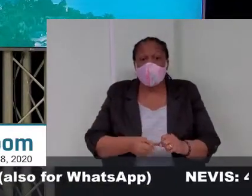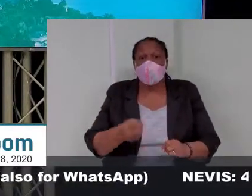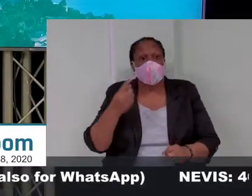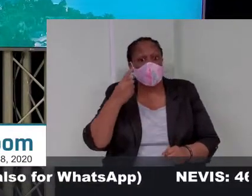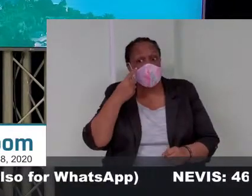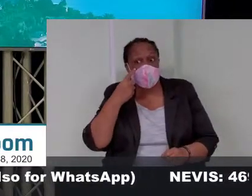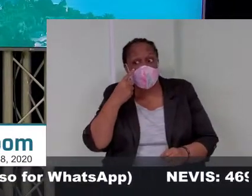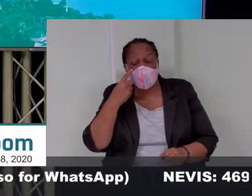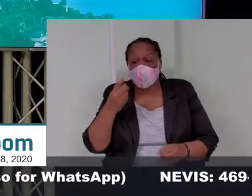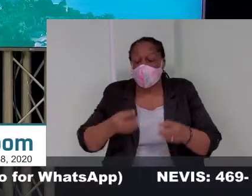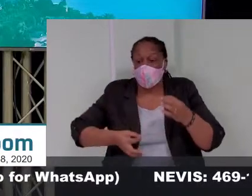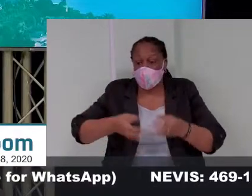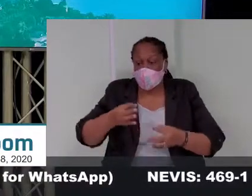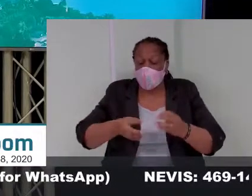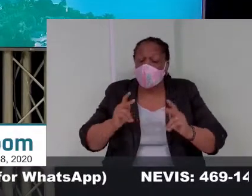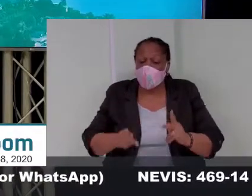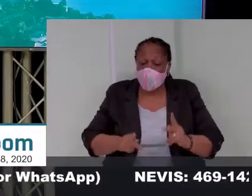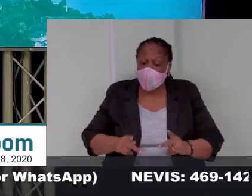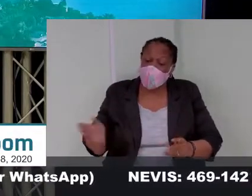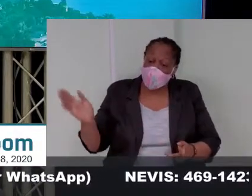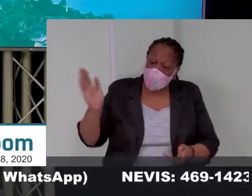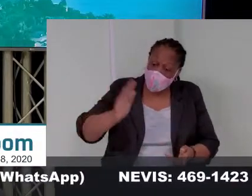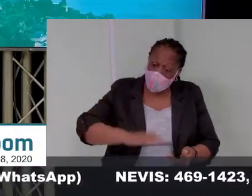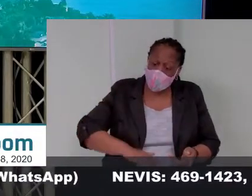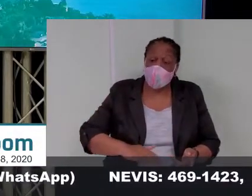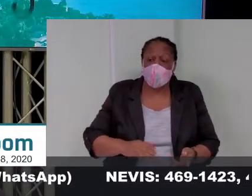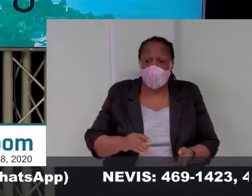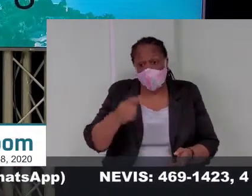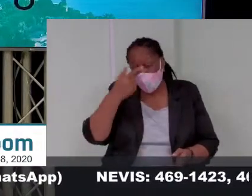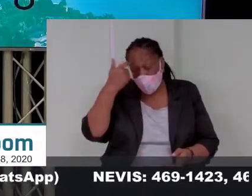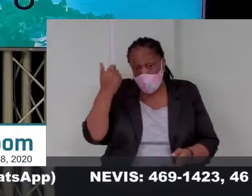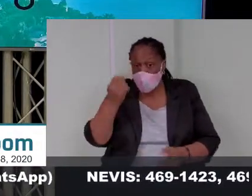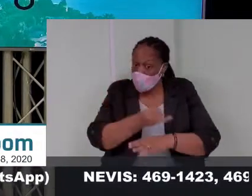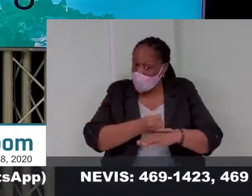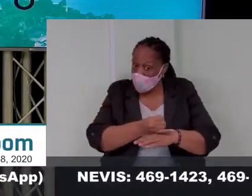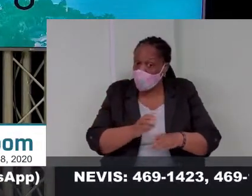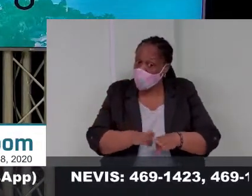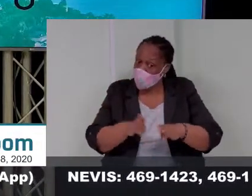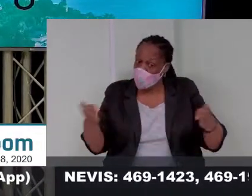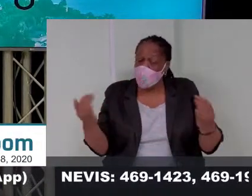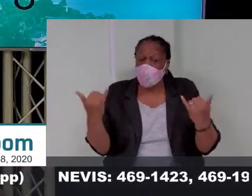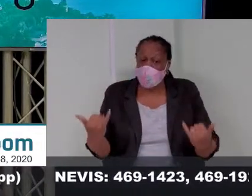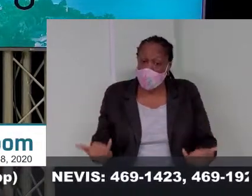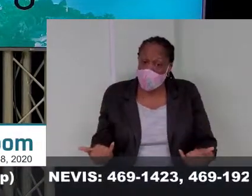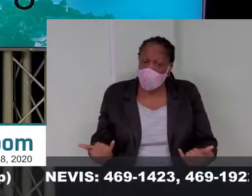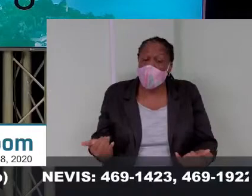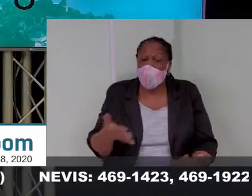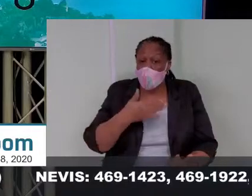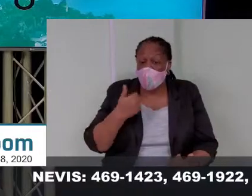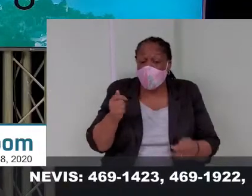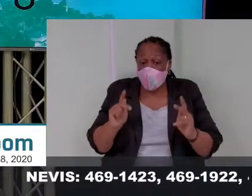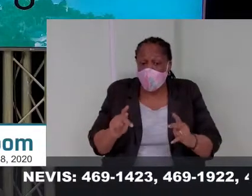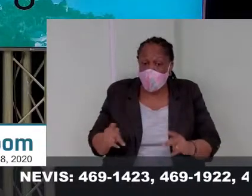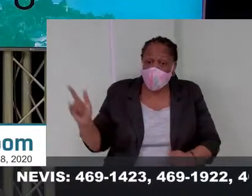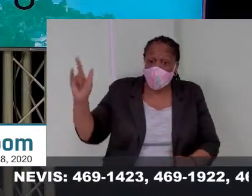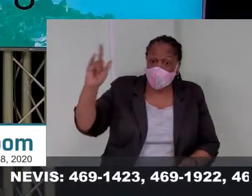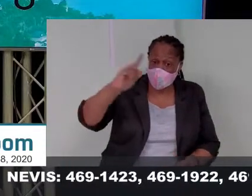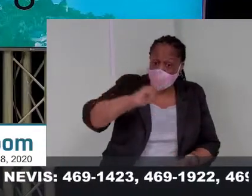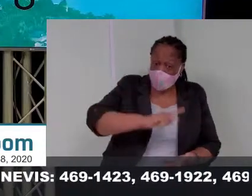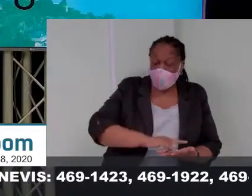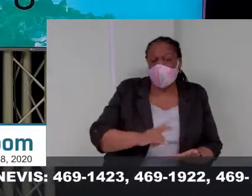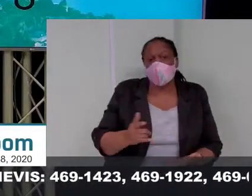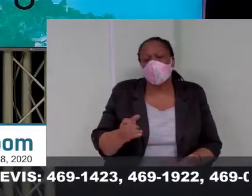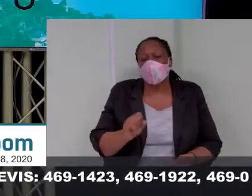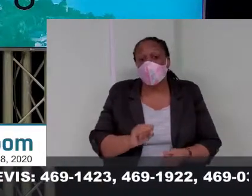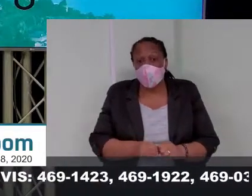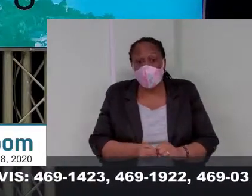small and our borders are open, and the very fact that people are coming in, there's always the